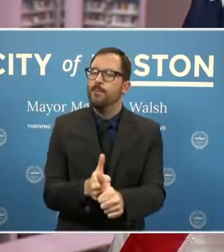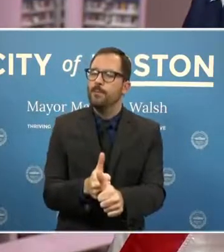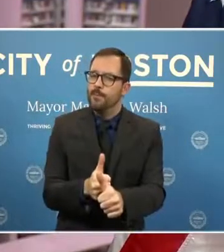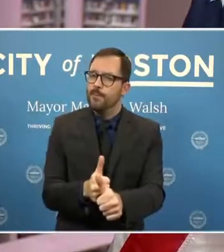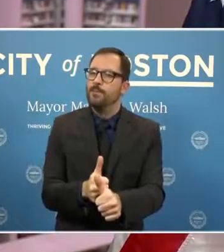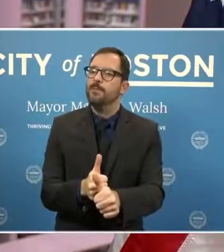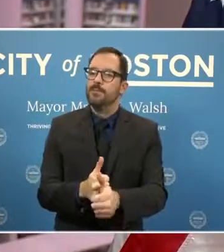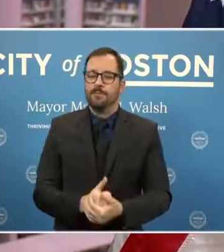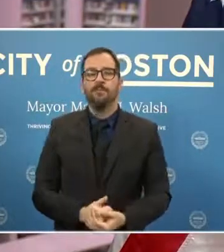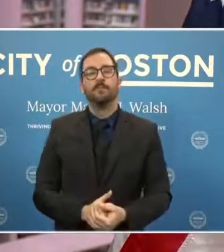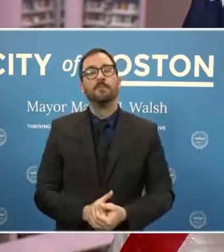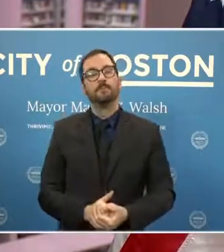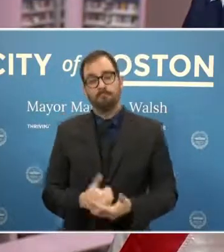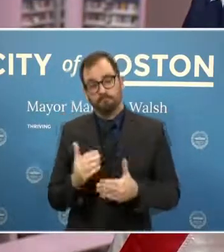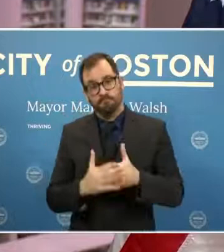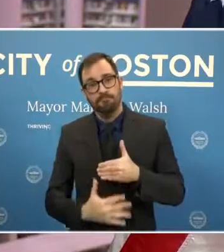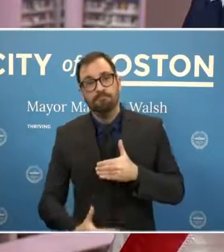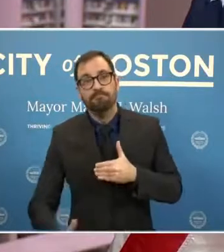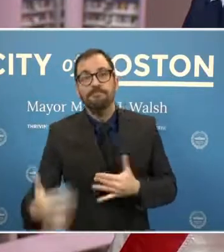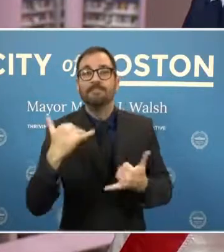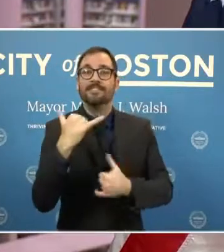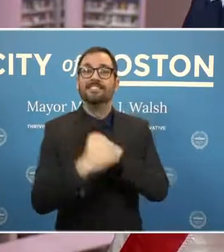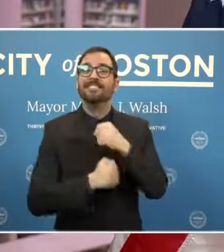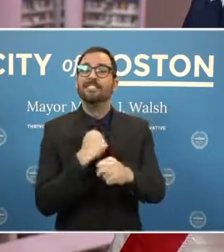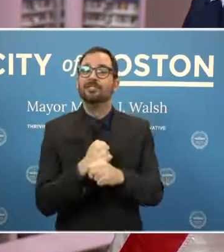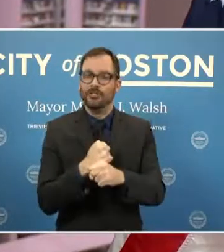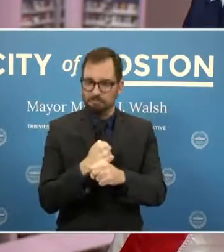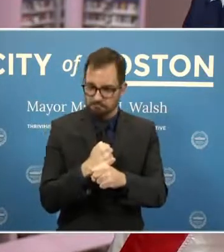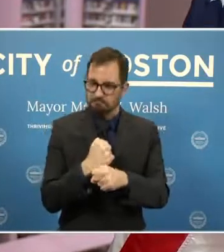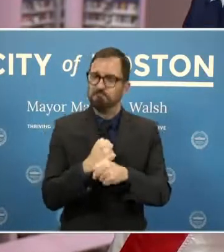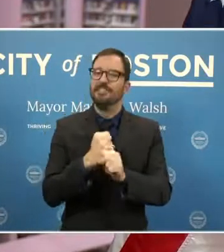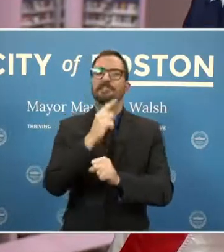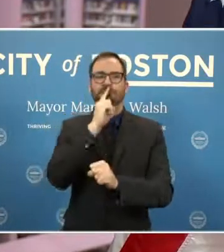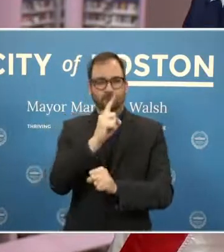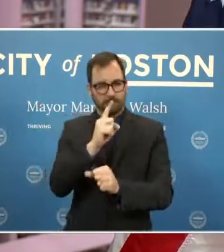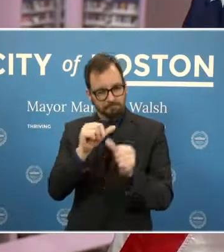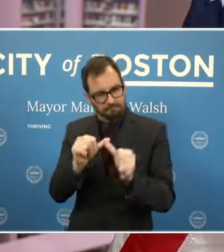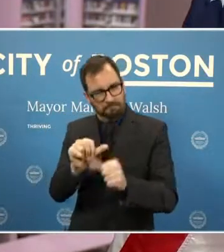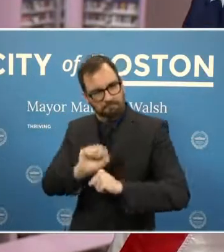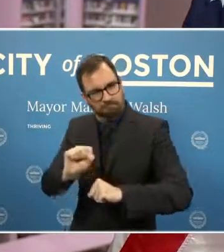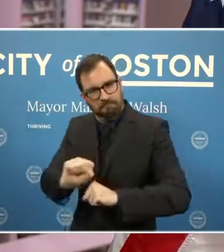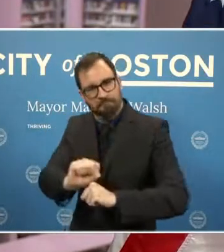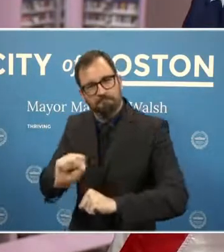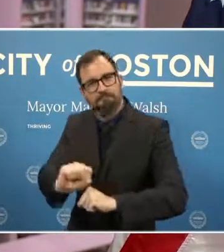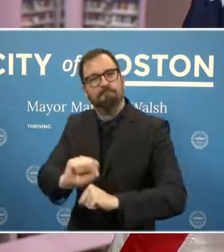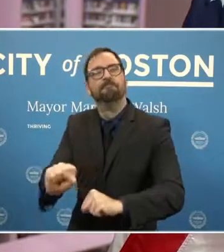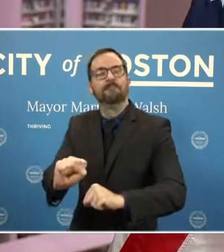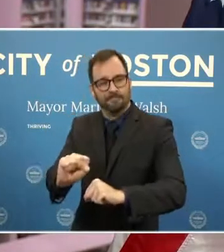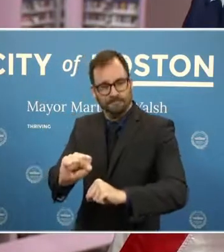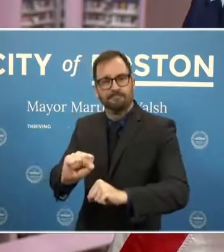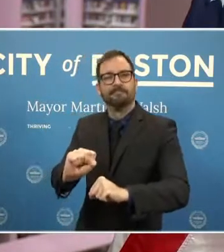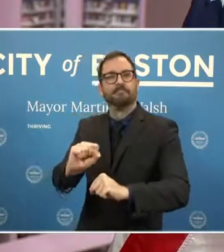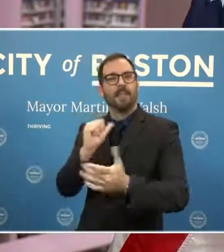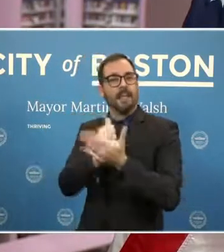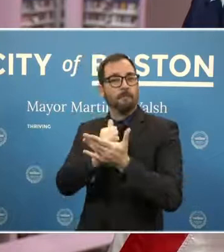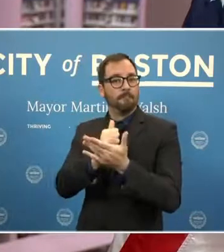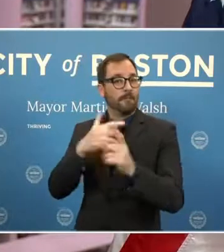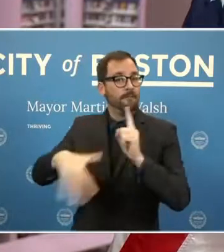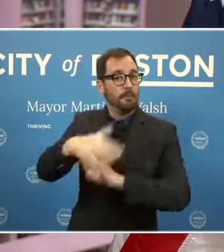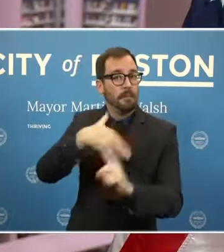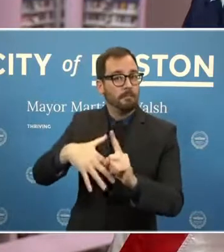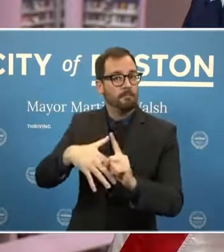to protect our city. Next month, community choice electricity starts. From now on, we'll be buying affordable energy